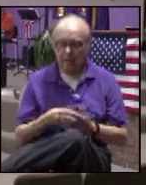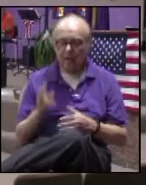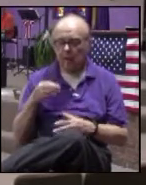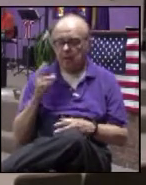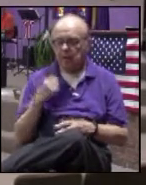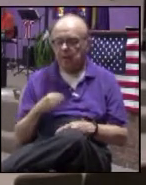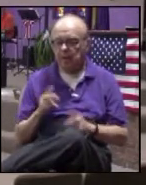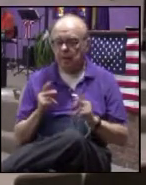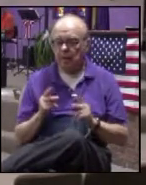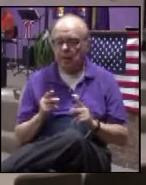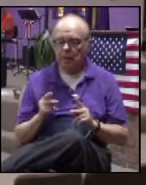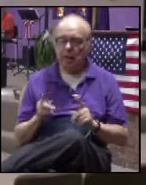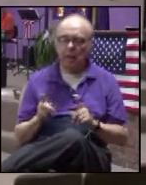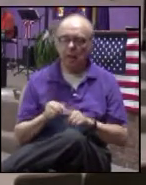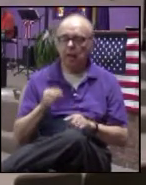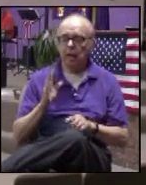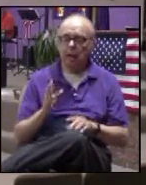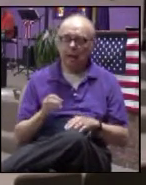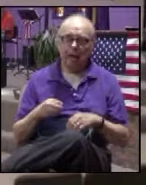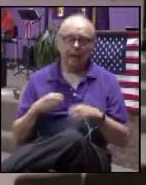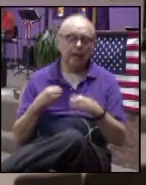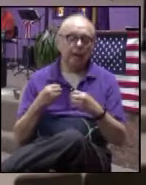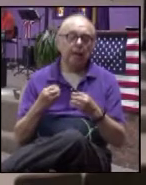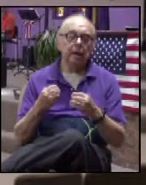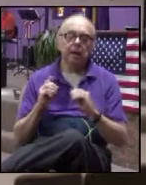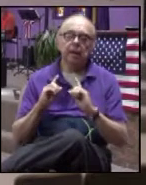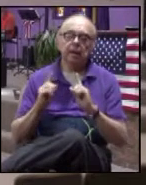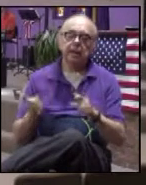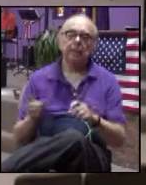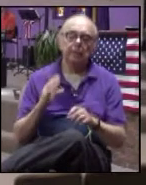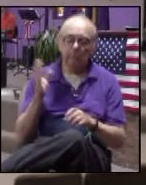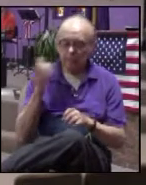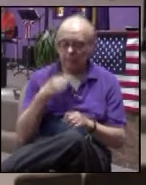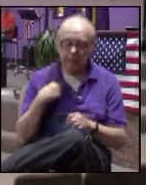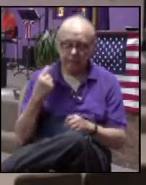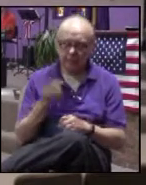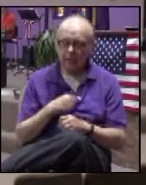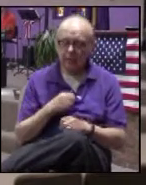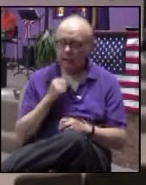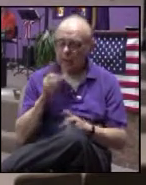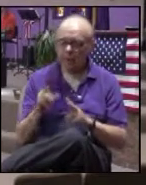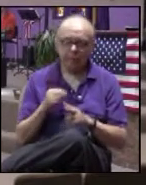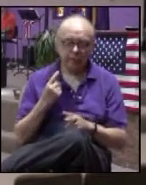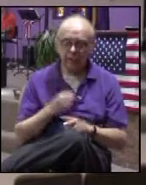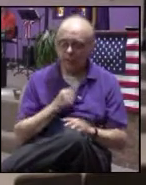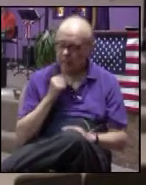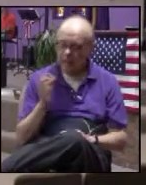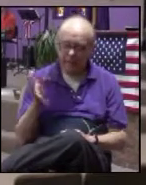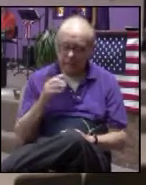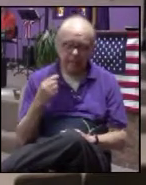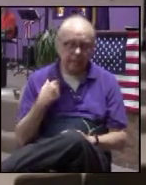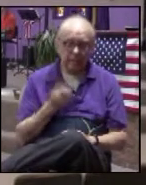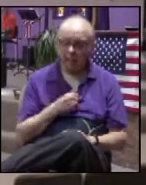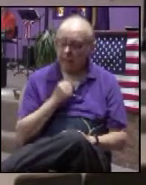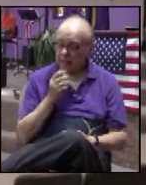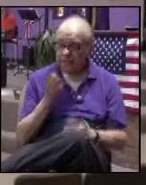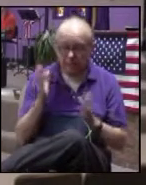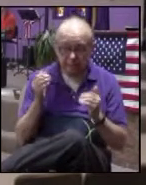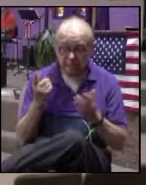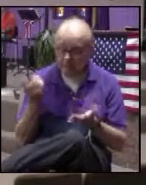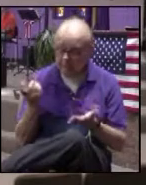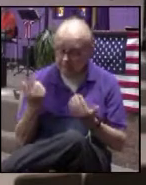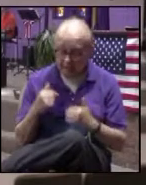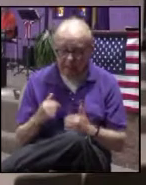the opportunity, is that God came looking for us. He chose us when we weren't looking for him. He came seeking us when we weren't even aware that we